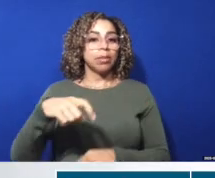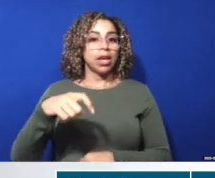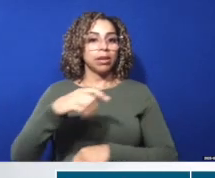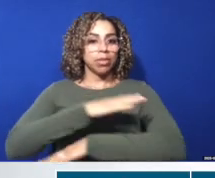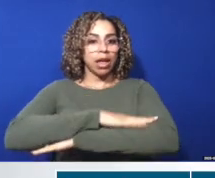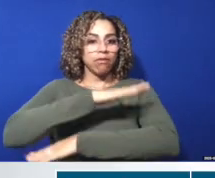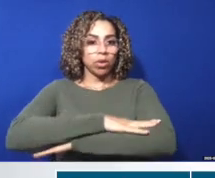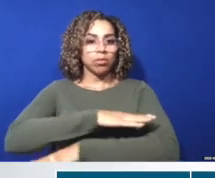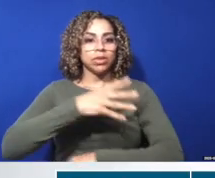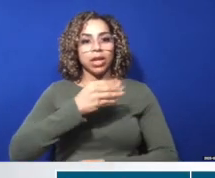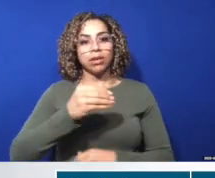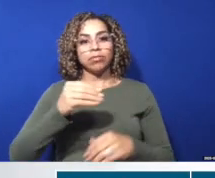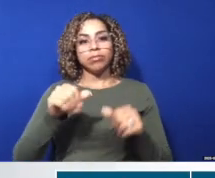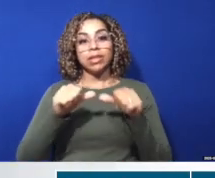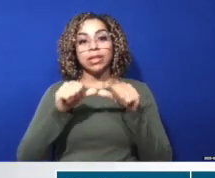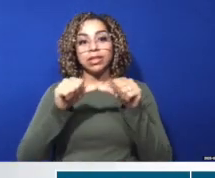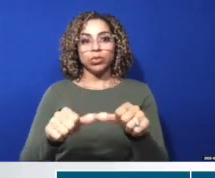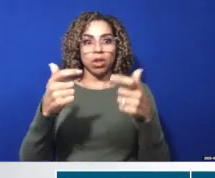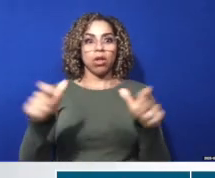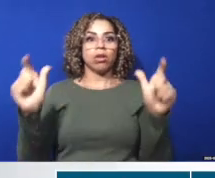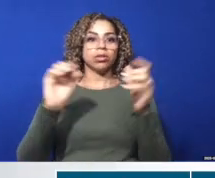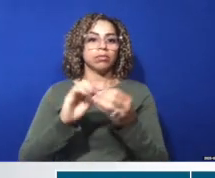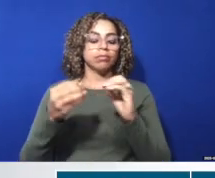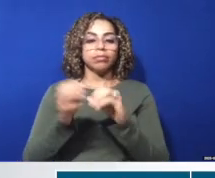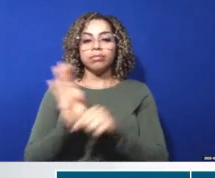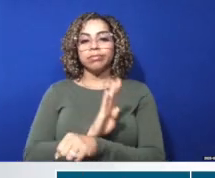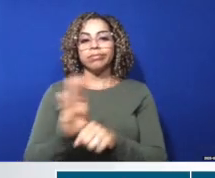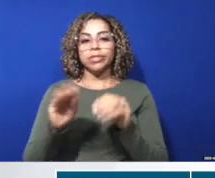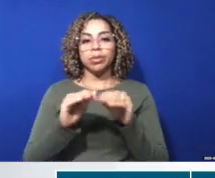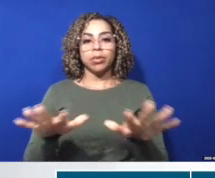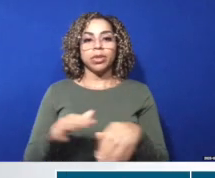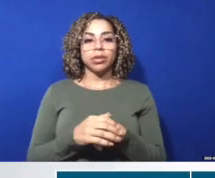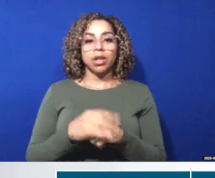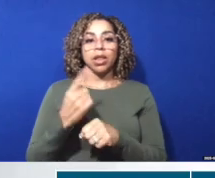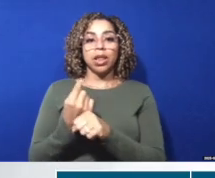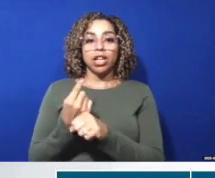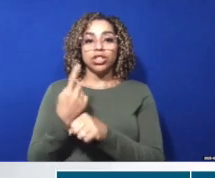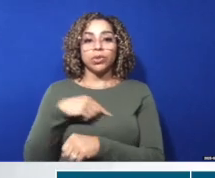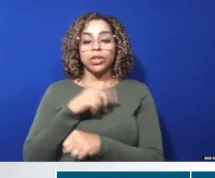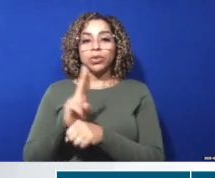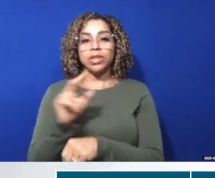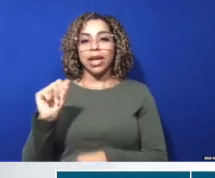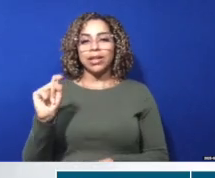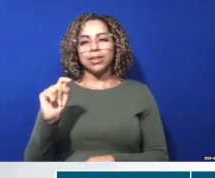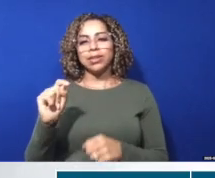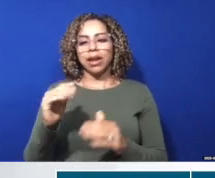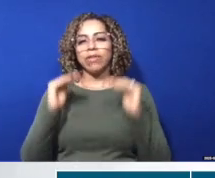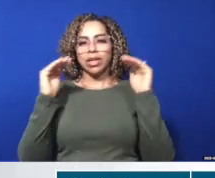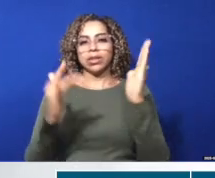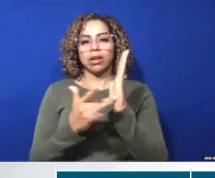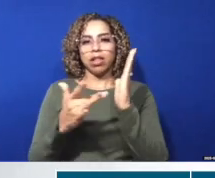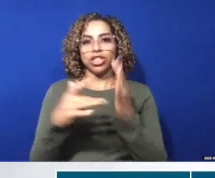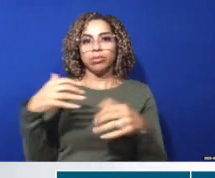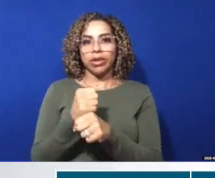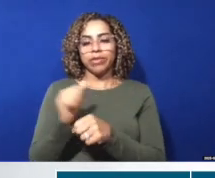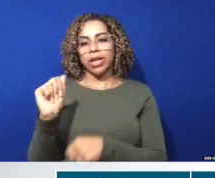and equity. As with last year, we're using the AT abbreviation, which stands for Advanced Technology, before these